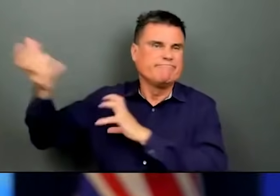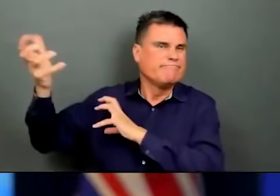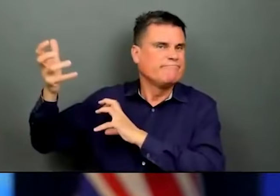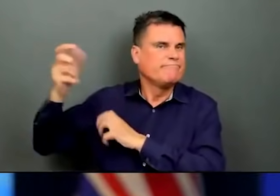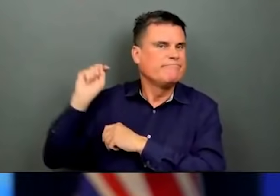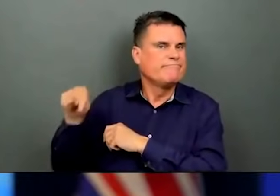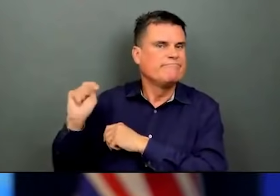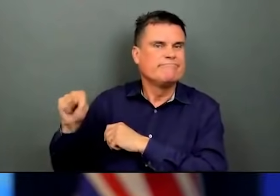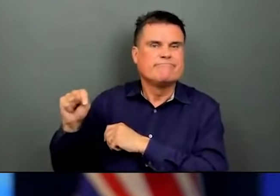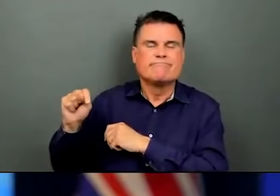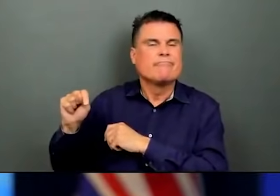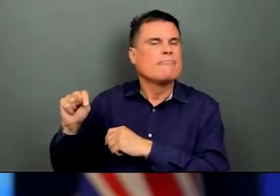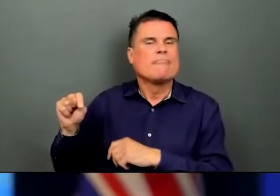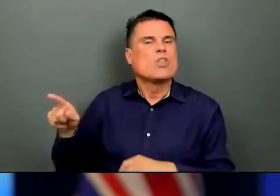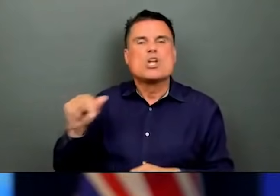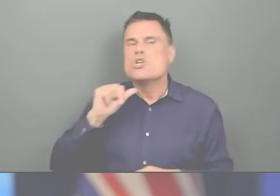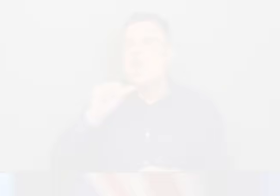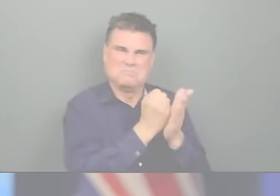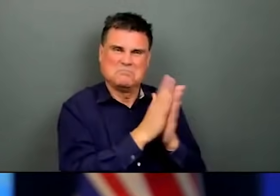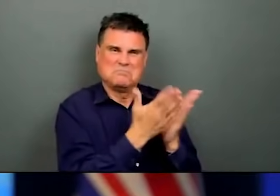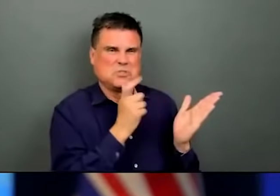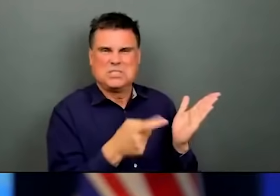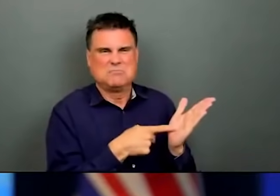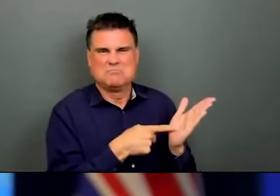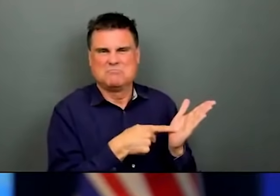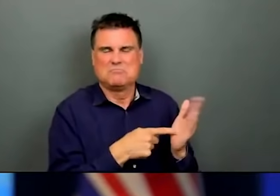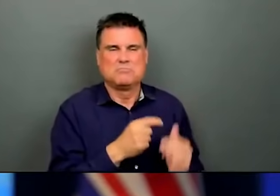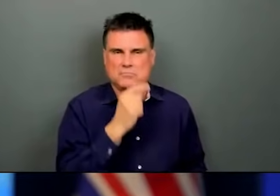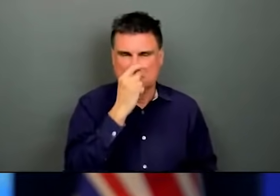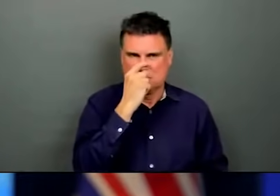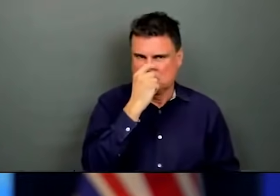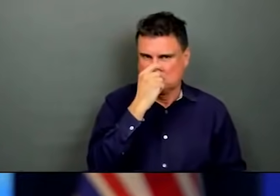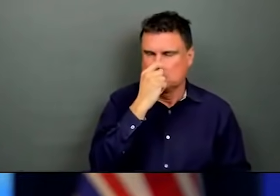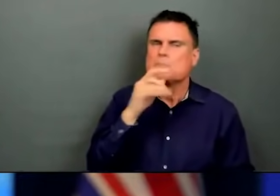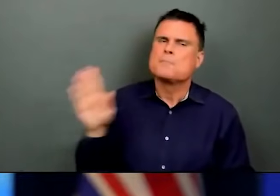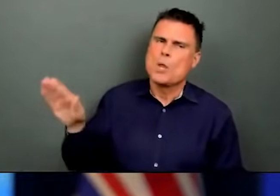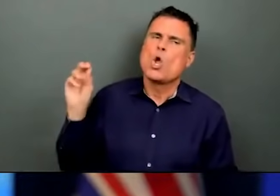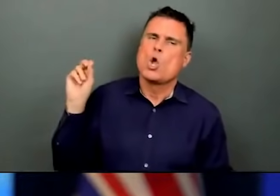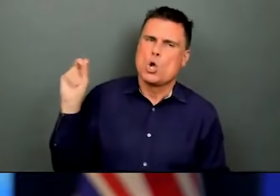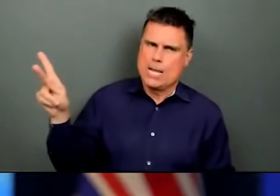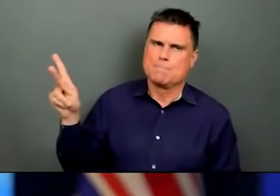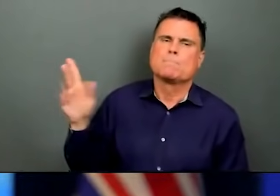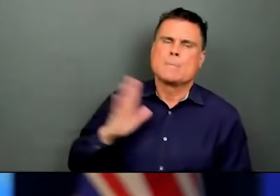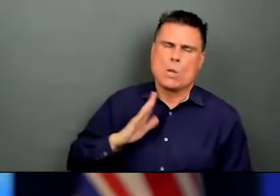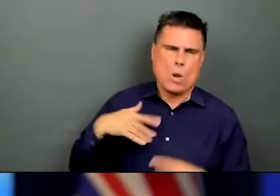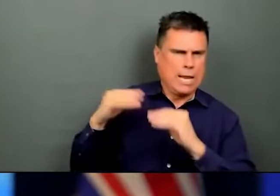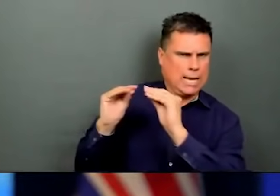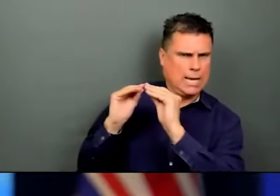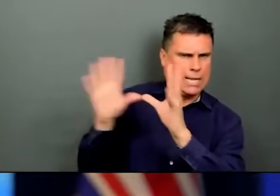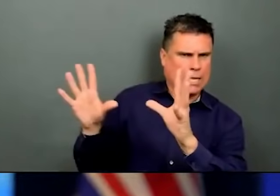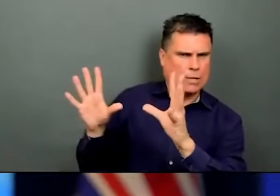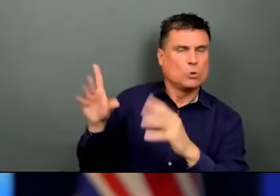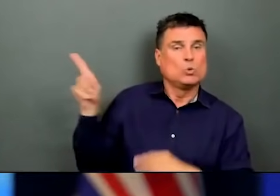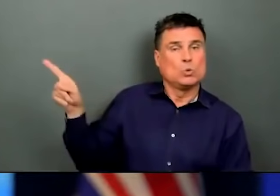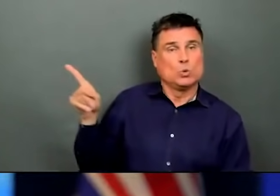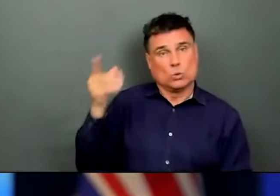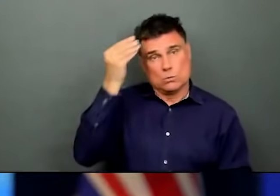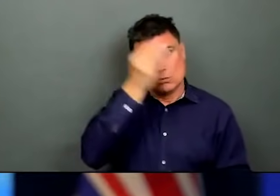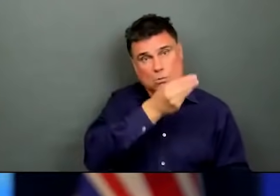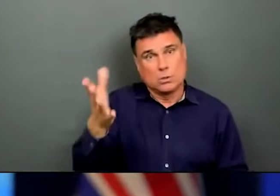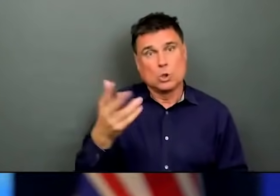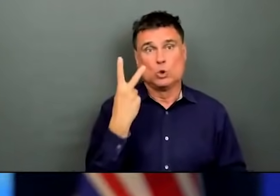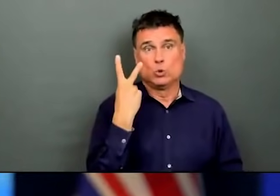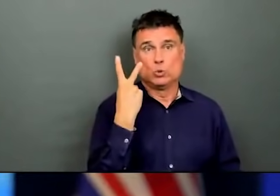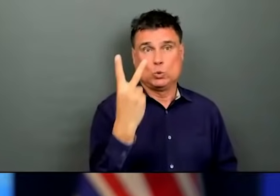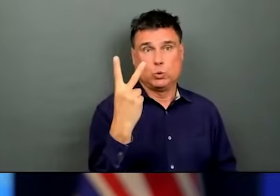that's why it's taken us 4 years to get to this place. There's two areas there that are basically part of a two-year moratorium, the Wellbrand and